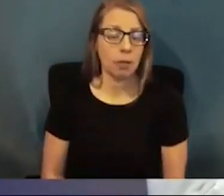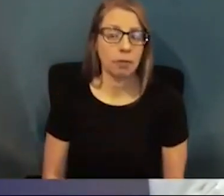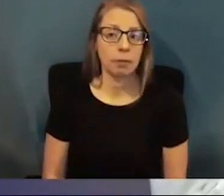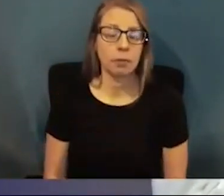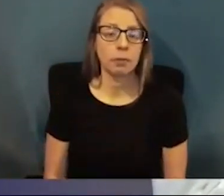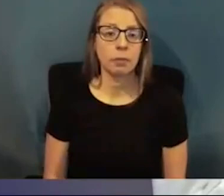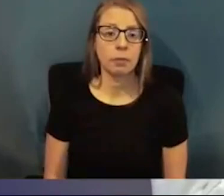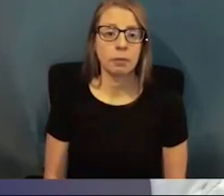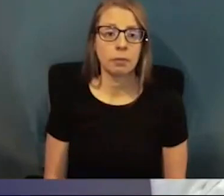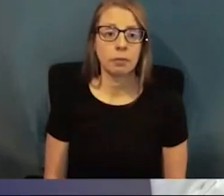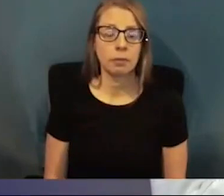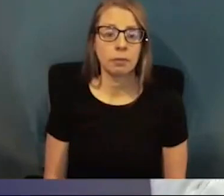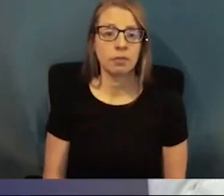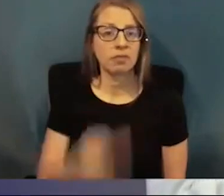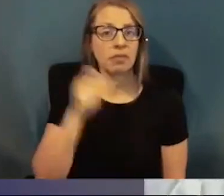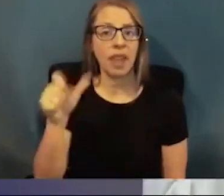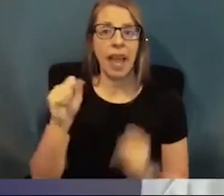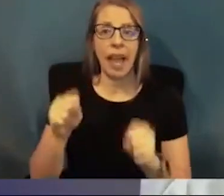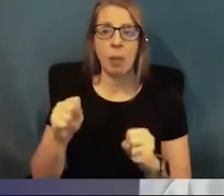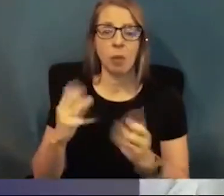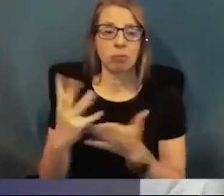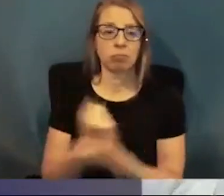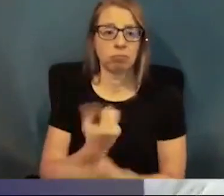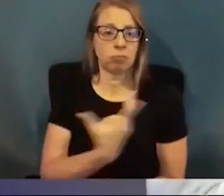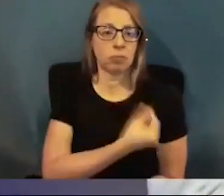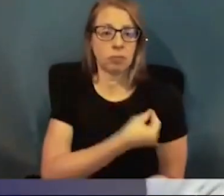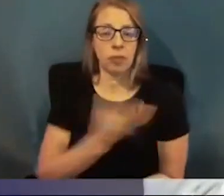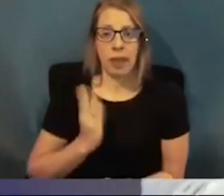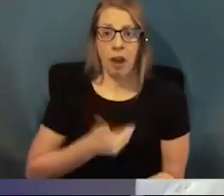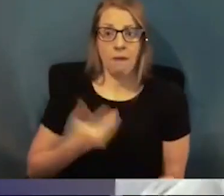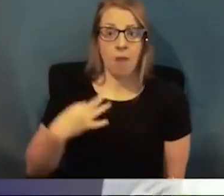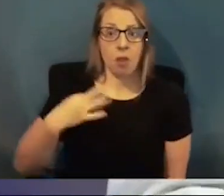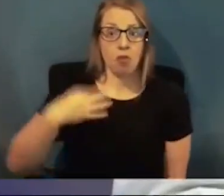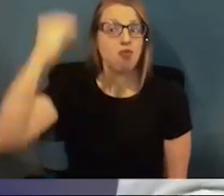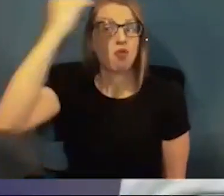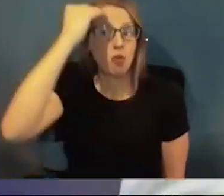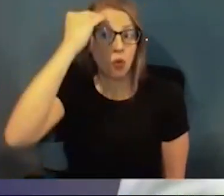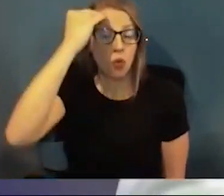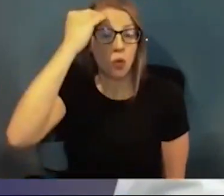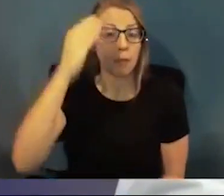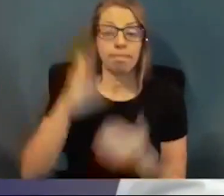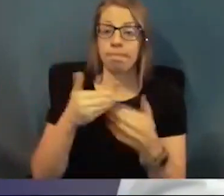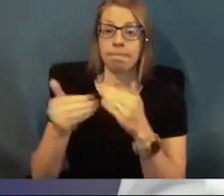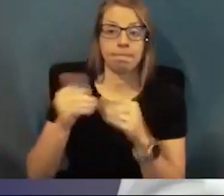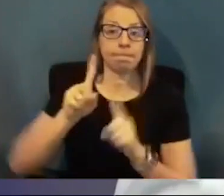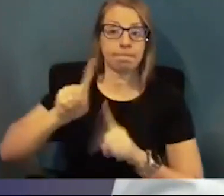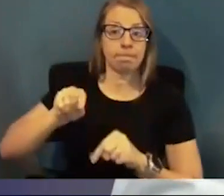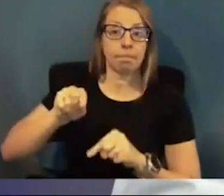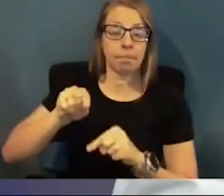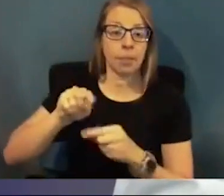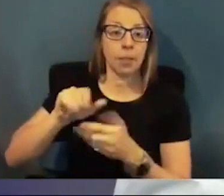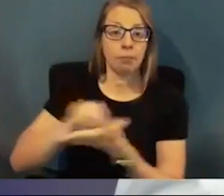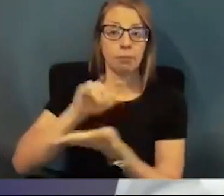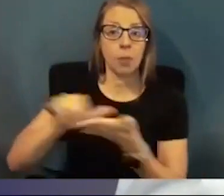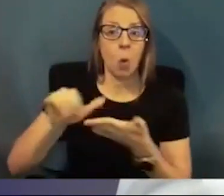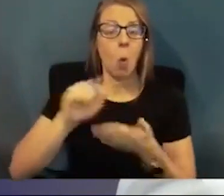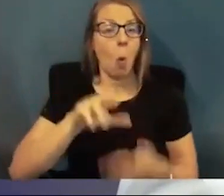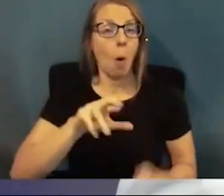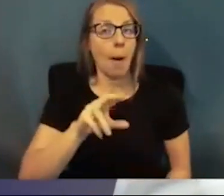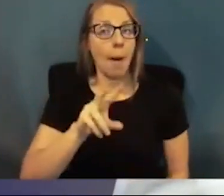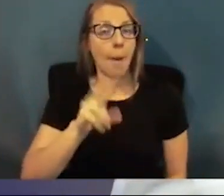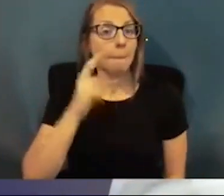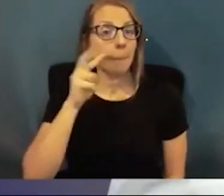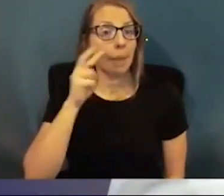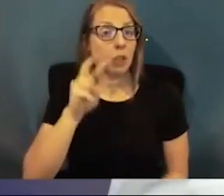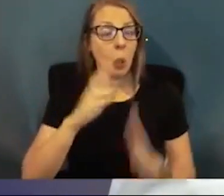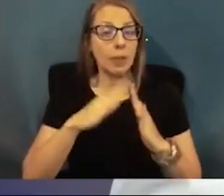get vaccinated. So our volunteers knew when they went into, whether it was New York City or Mexico City or working